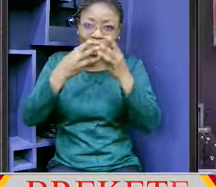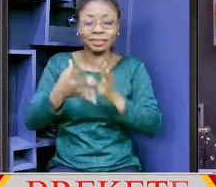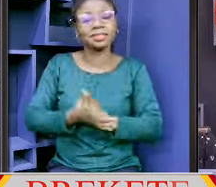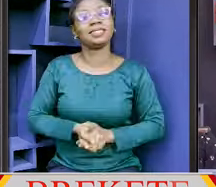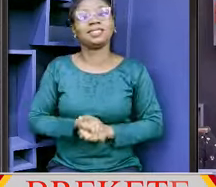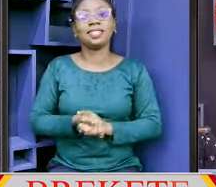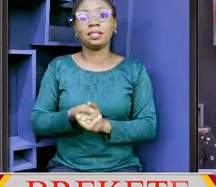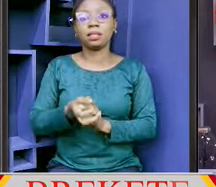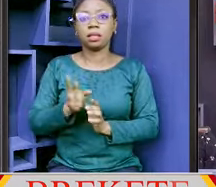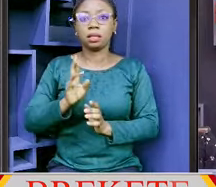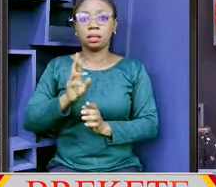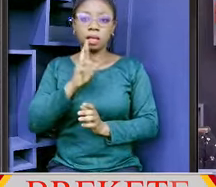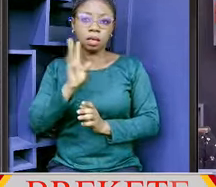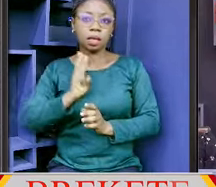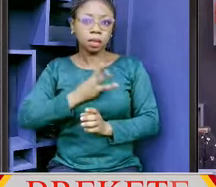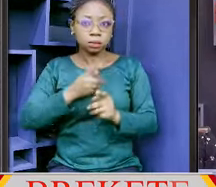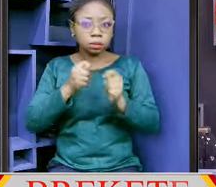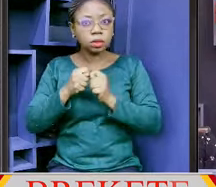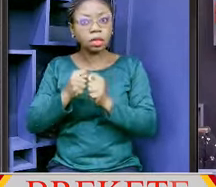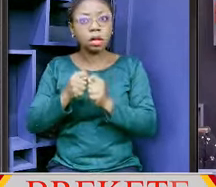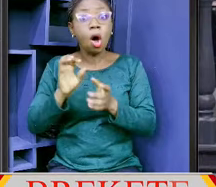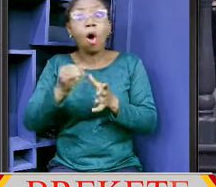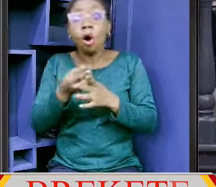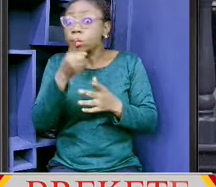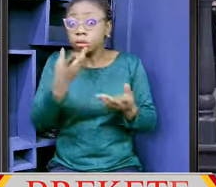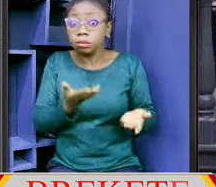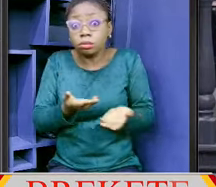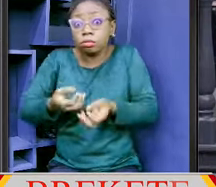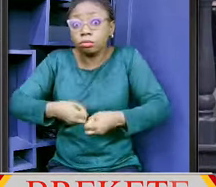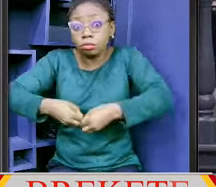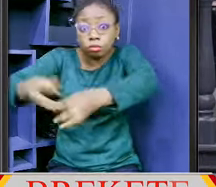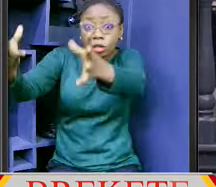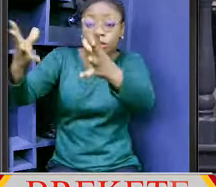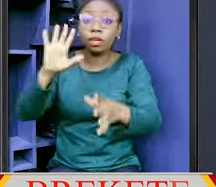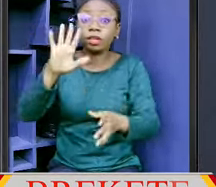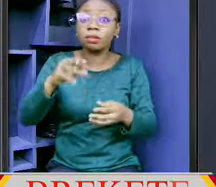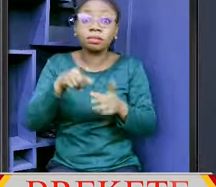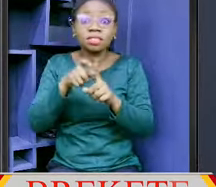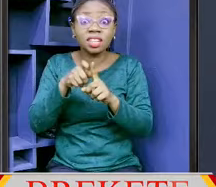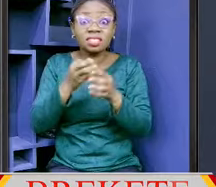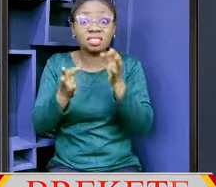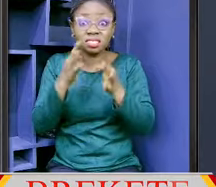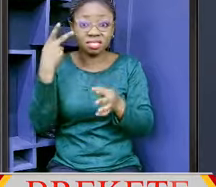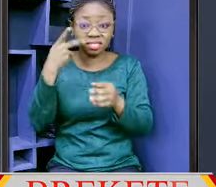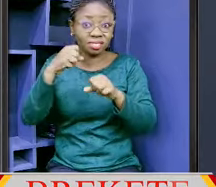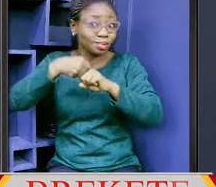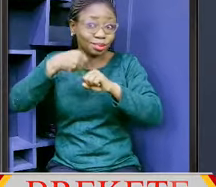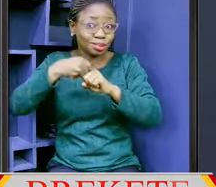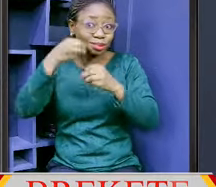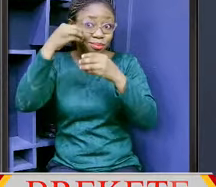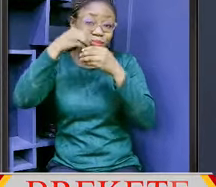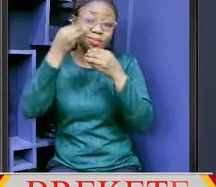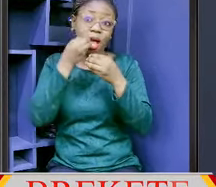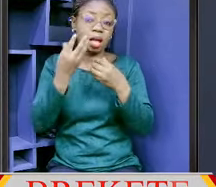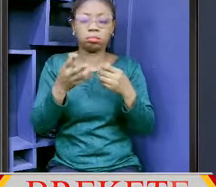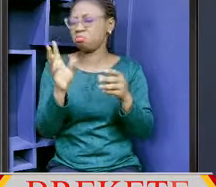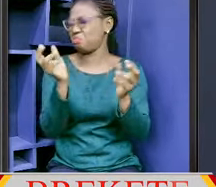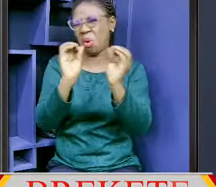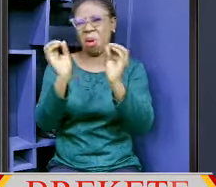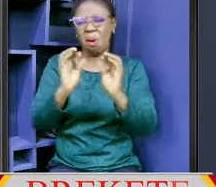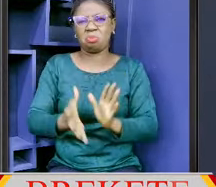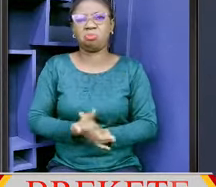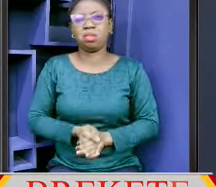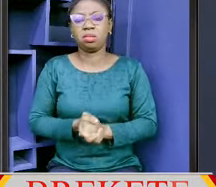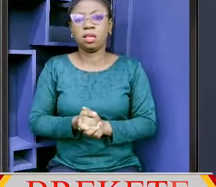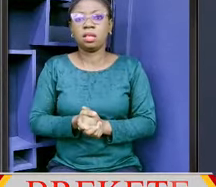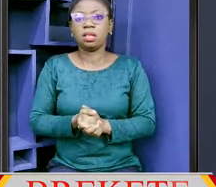Are we together? Yes, sir. I be una they throw away una rice. If una jamstone from una mouth. Una they throw away them.